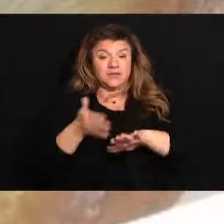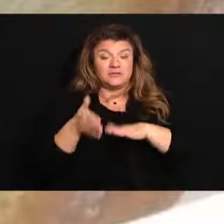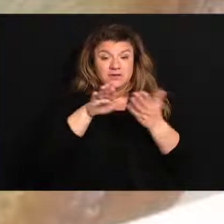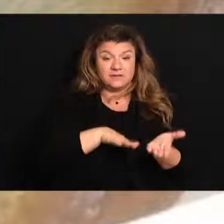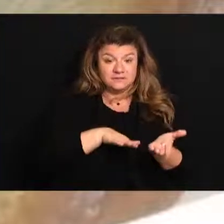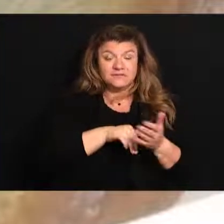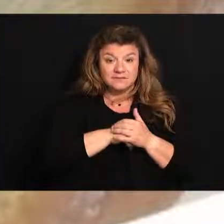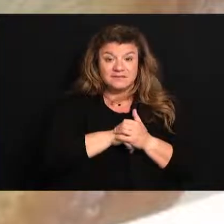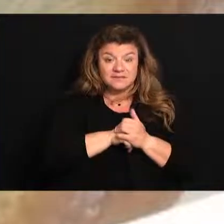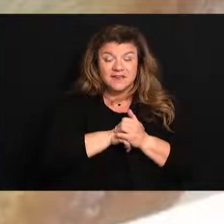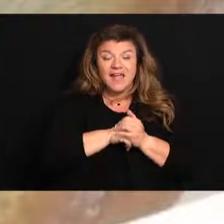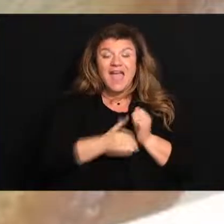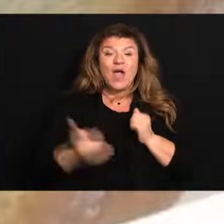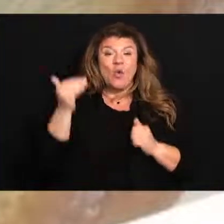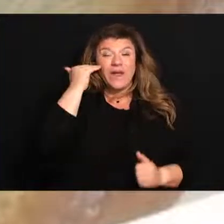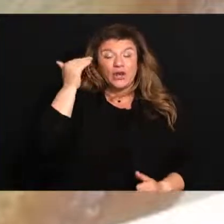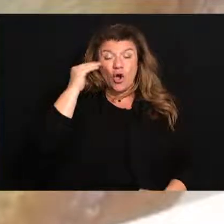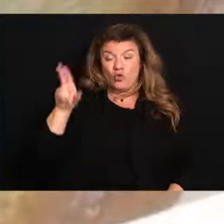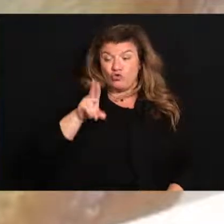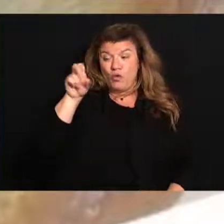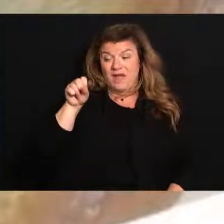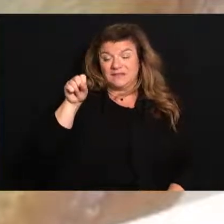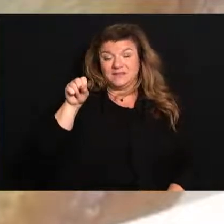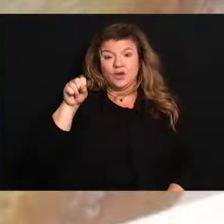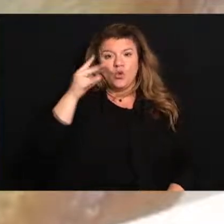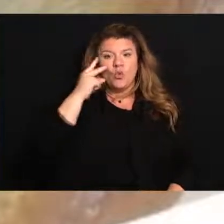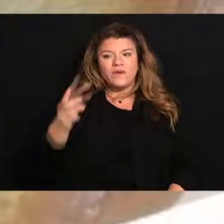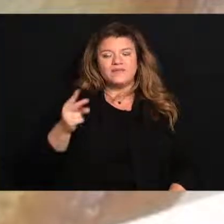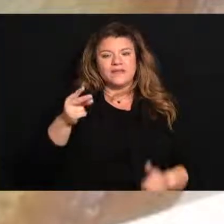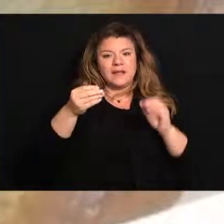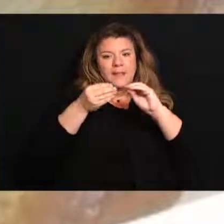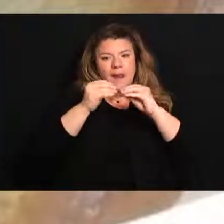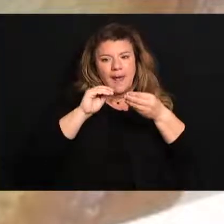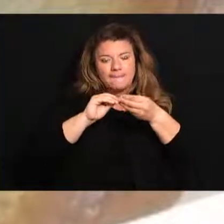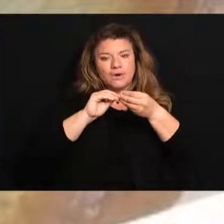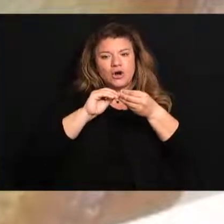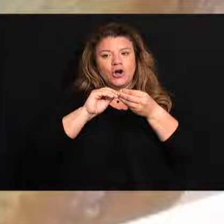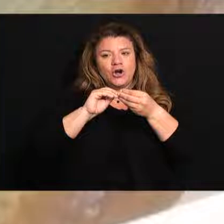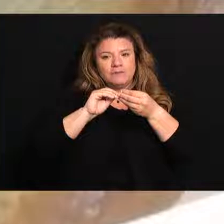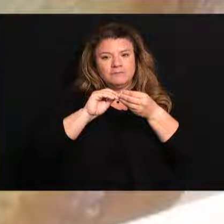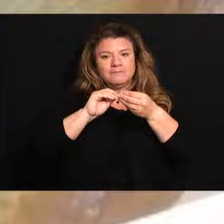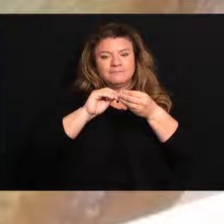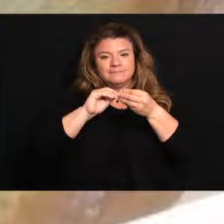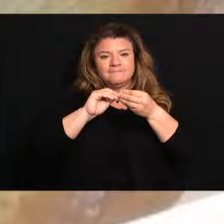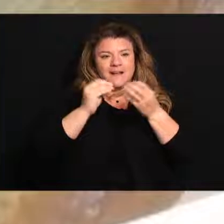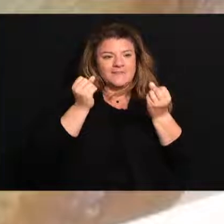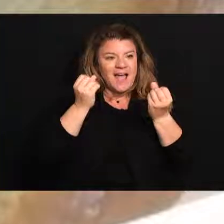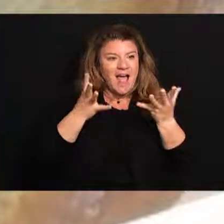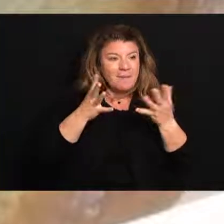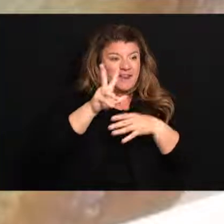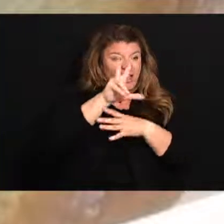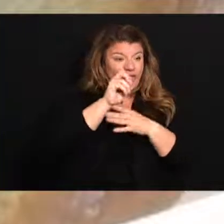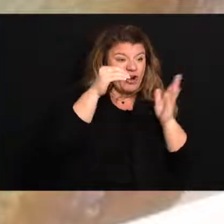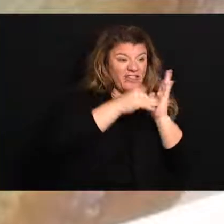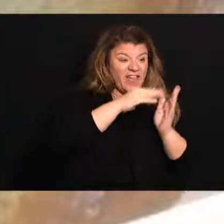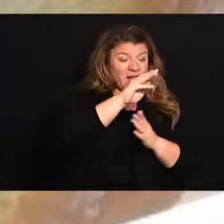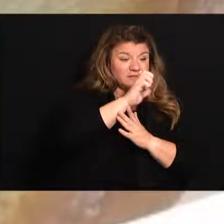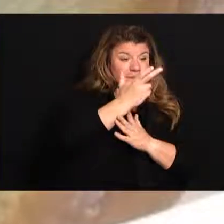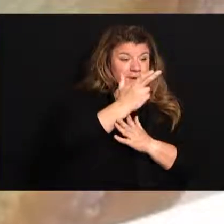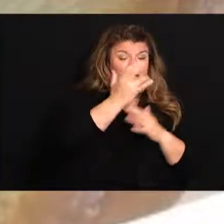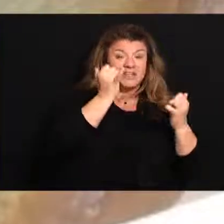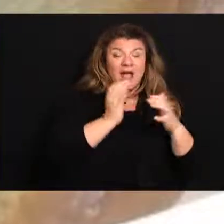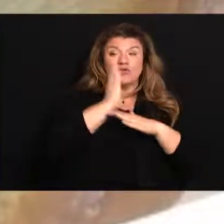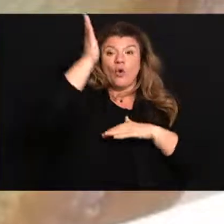And we know that in the US, we have seen the number of cases go from about 30,000 in March now to well